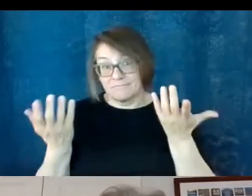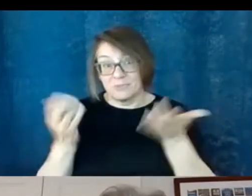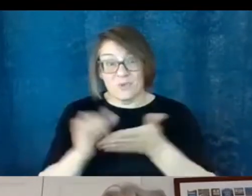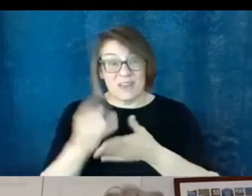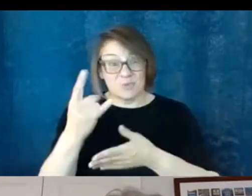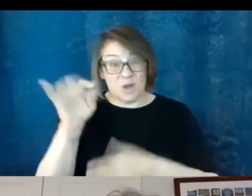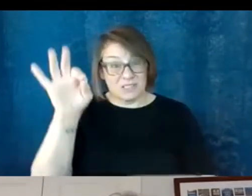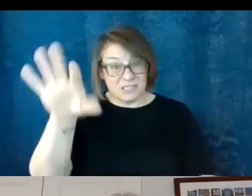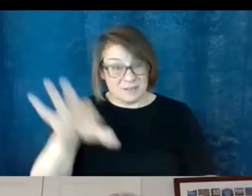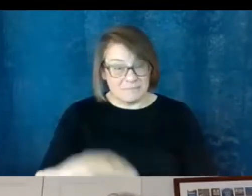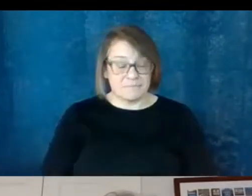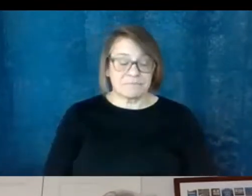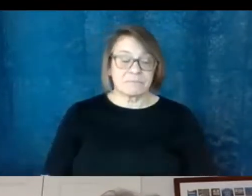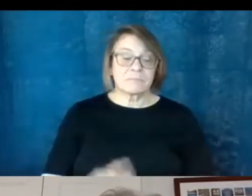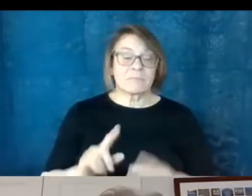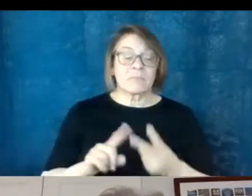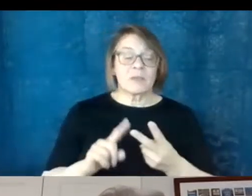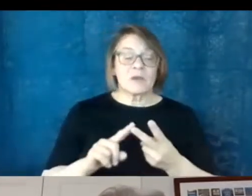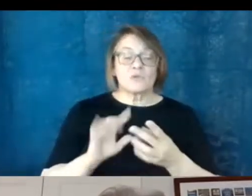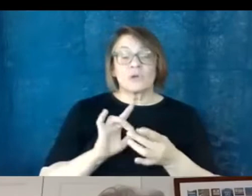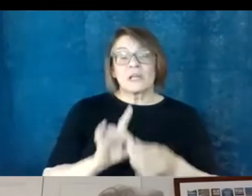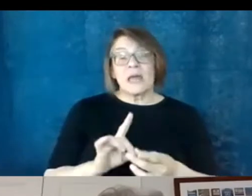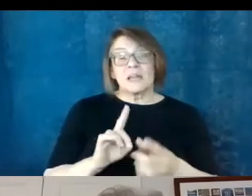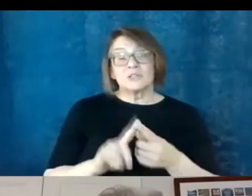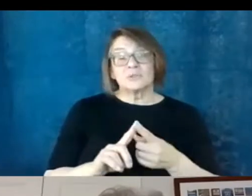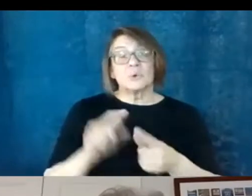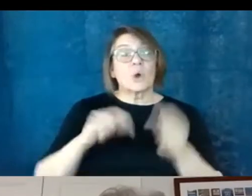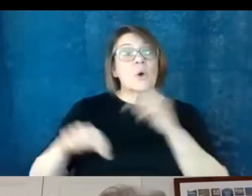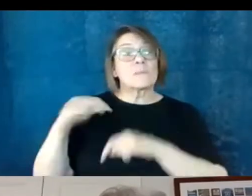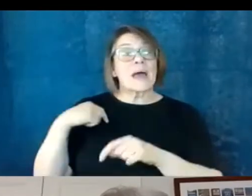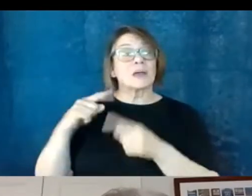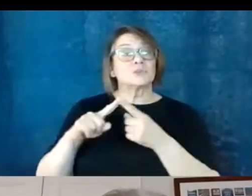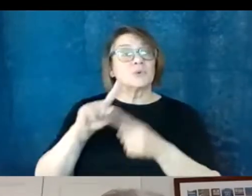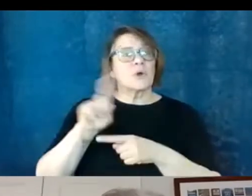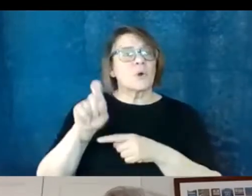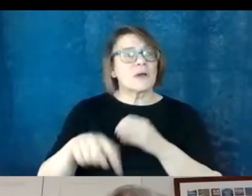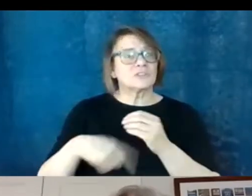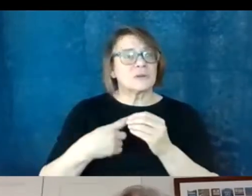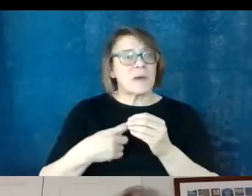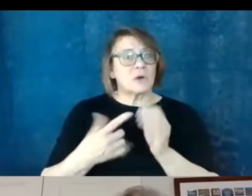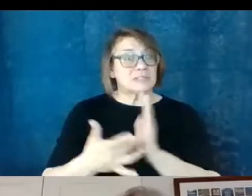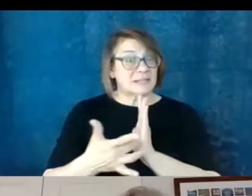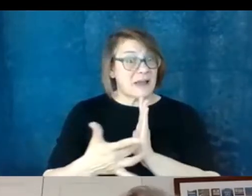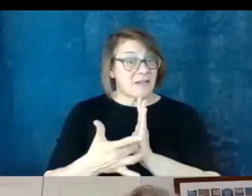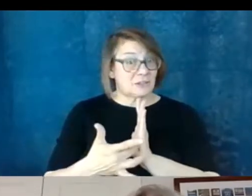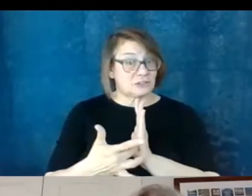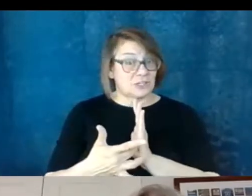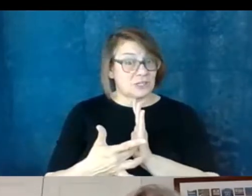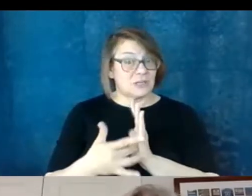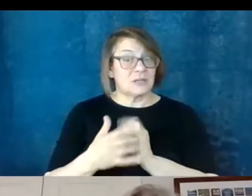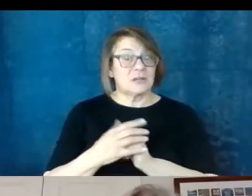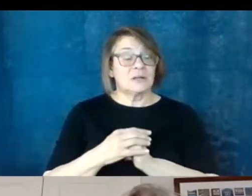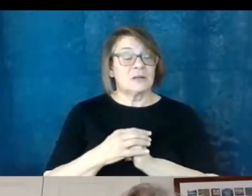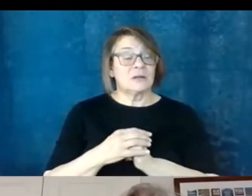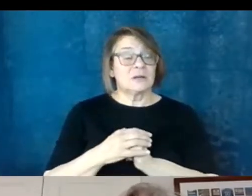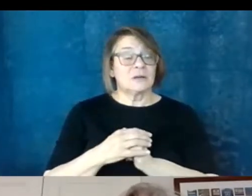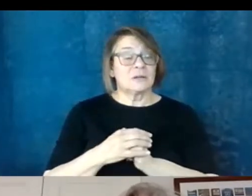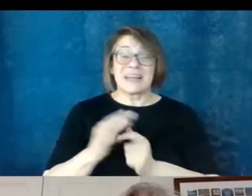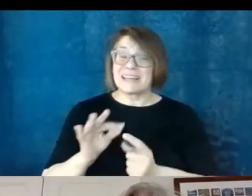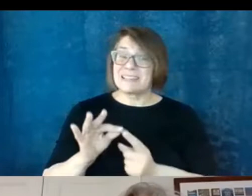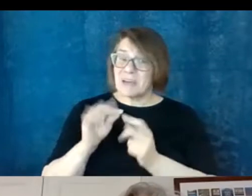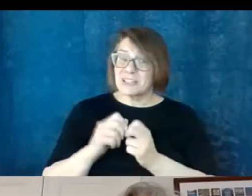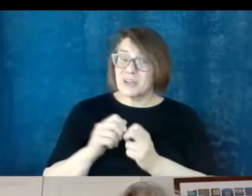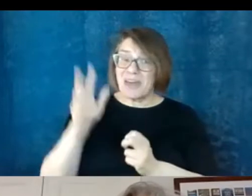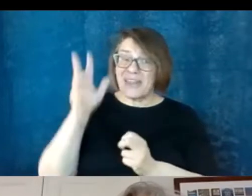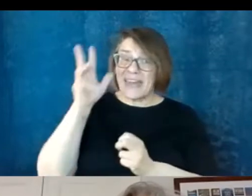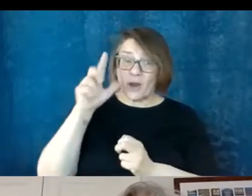thing. In terms of going back to the question now about technology, especially with hearing loops,